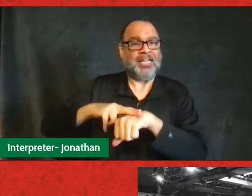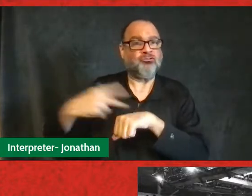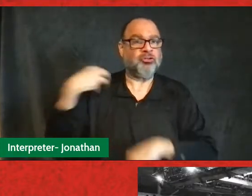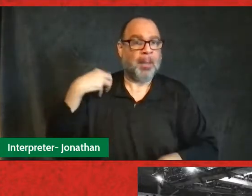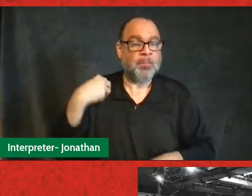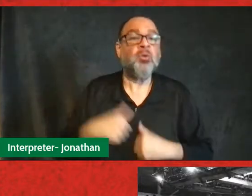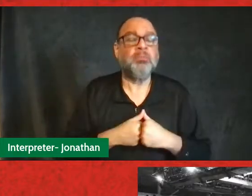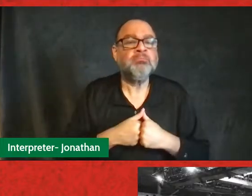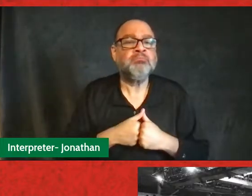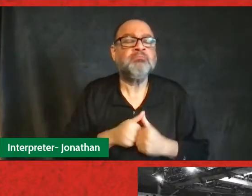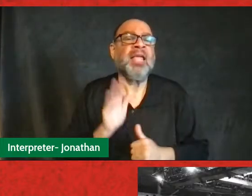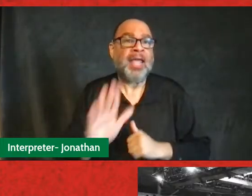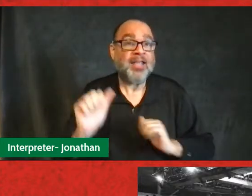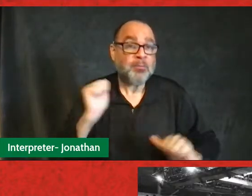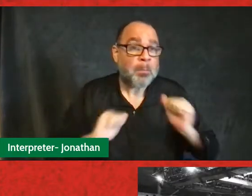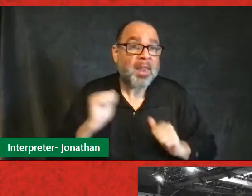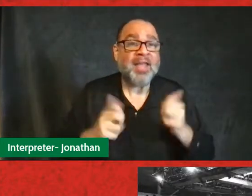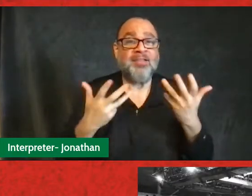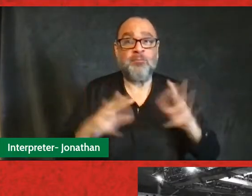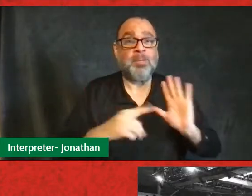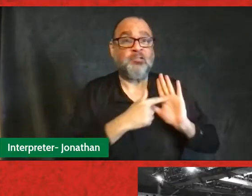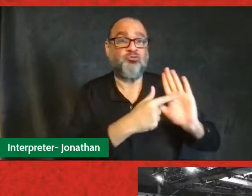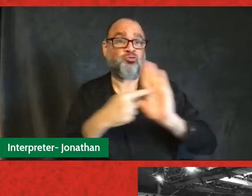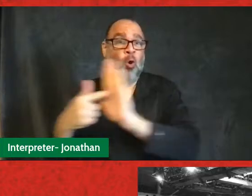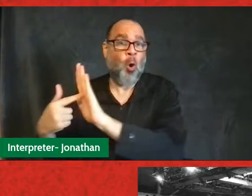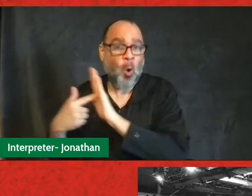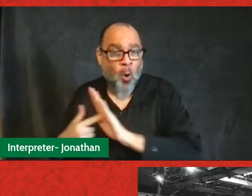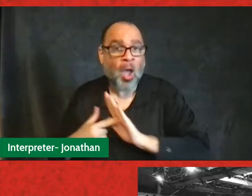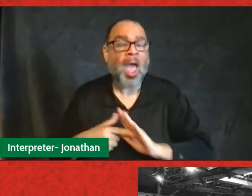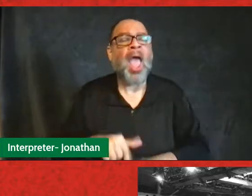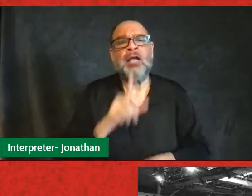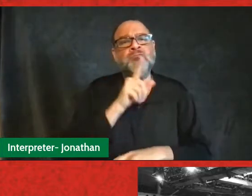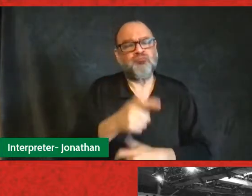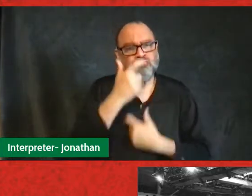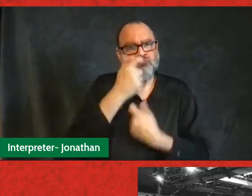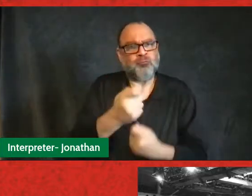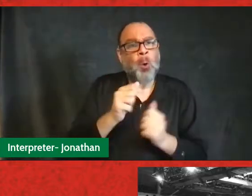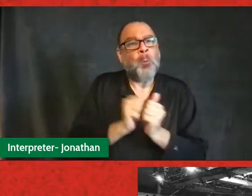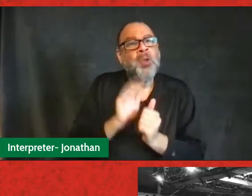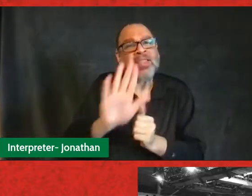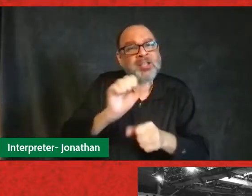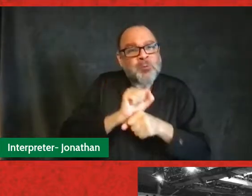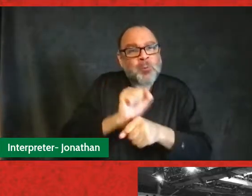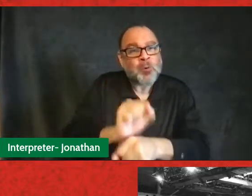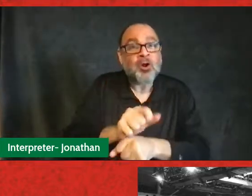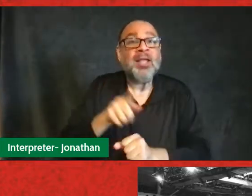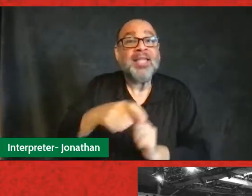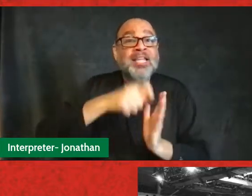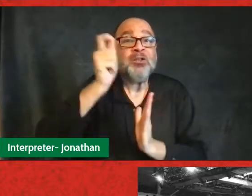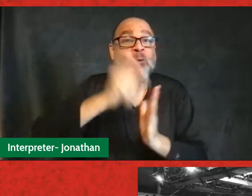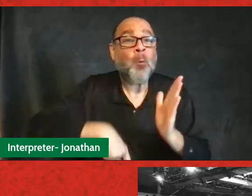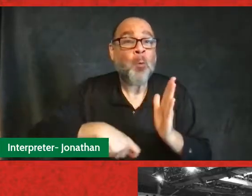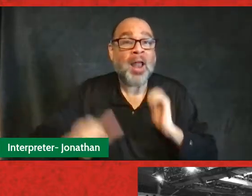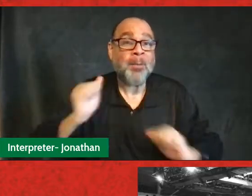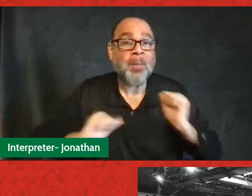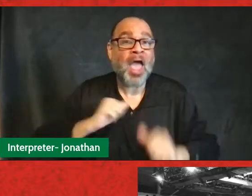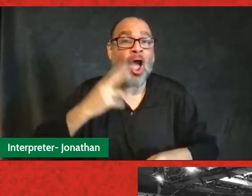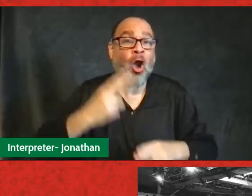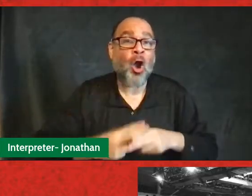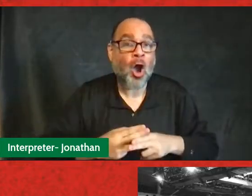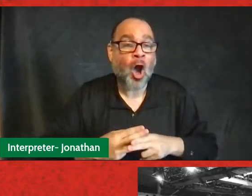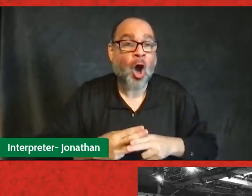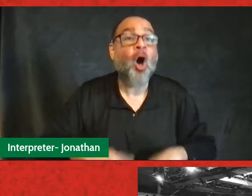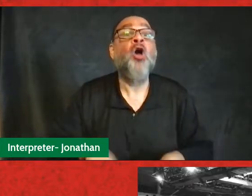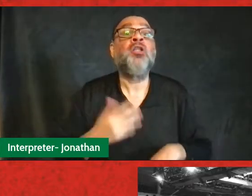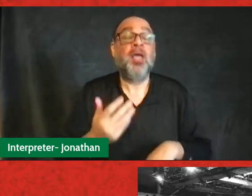as well, and in a fitting merger of academic and artistic interests, he's currently writing a play, The Drama of King